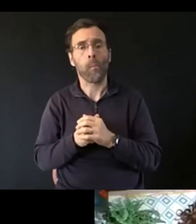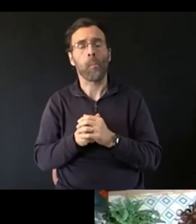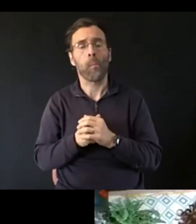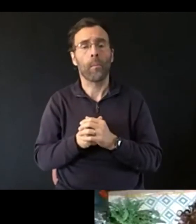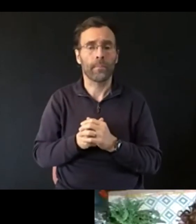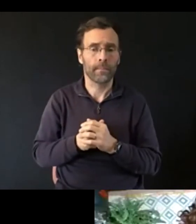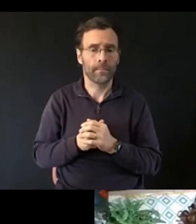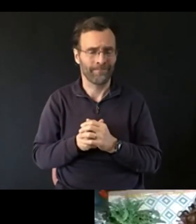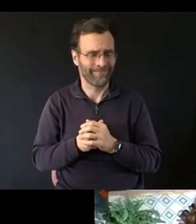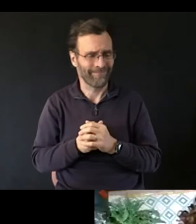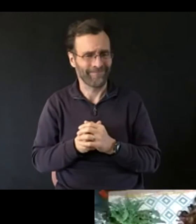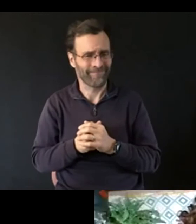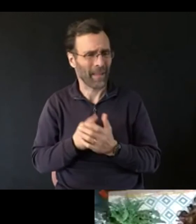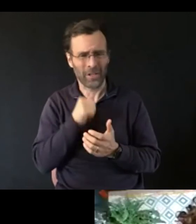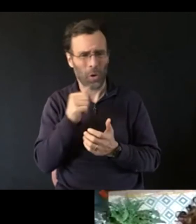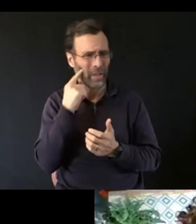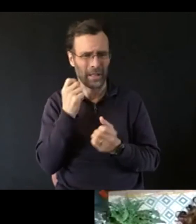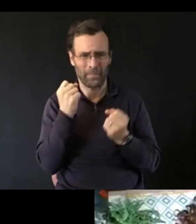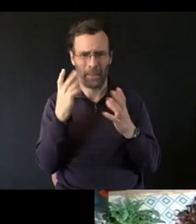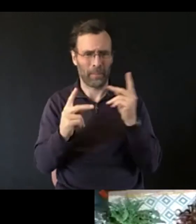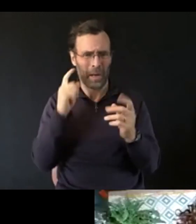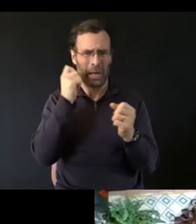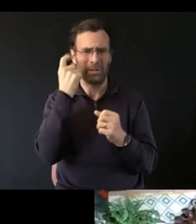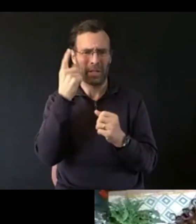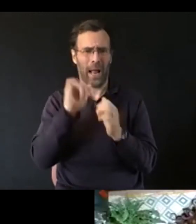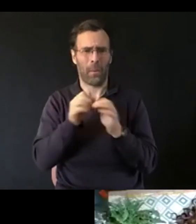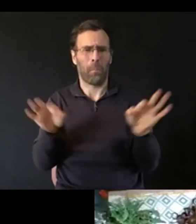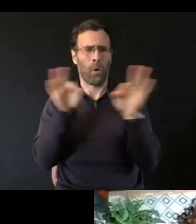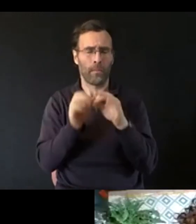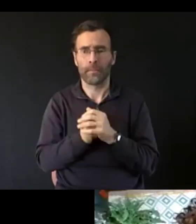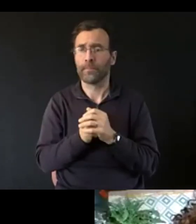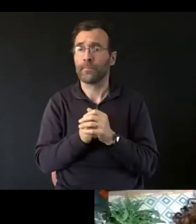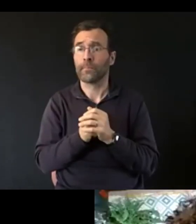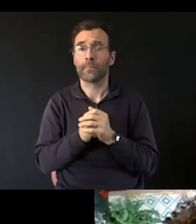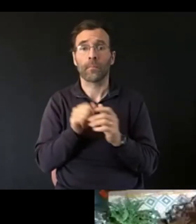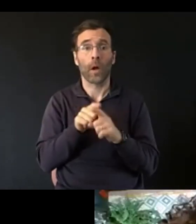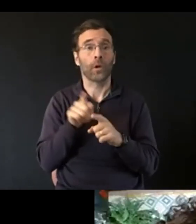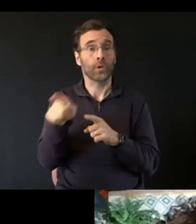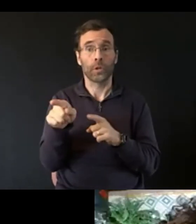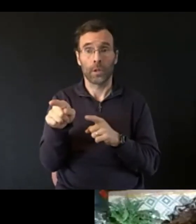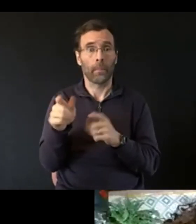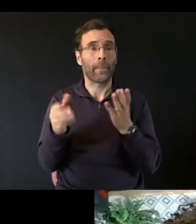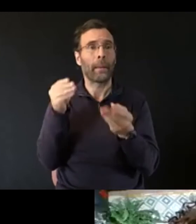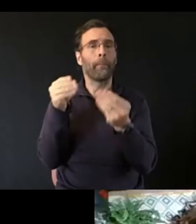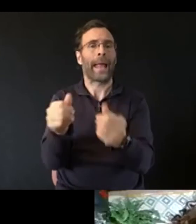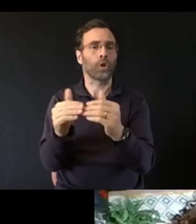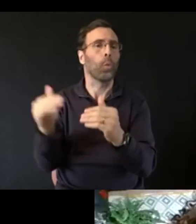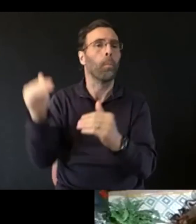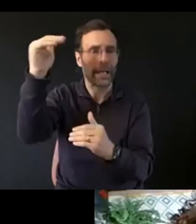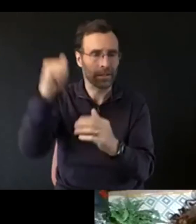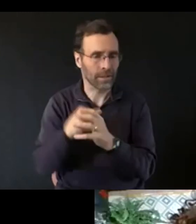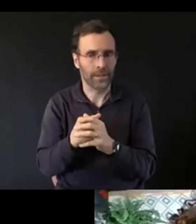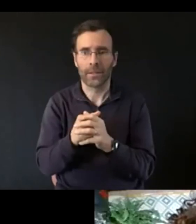people understand that and how important that is, but I also understand that she is maybe paid too much. So she doesn't have a